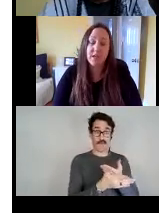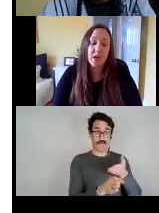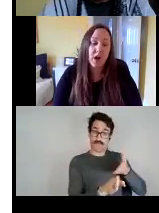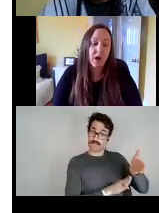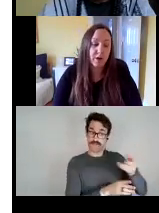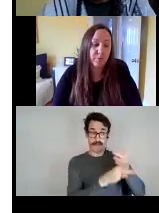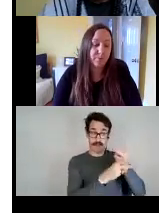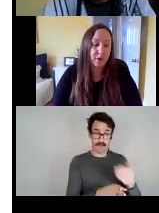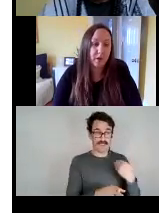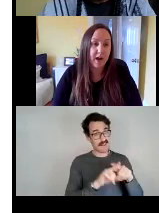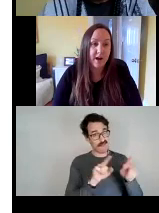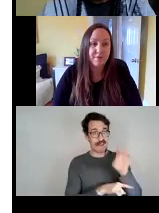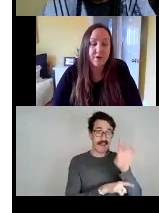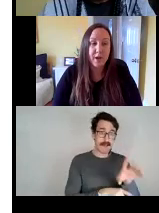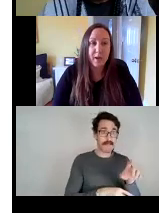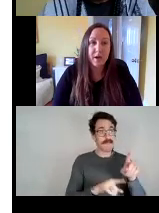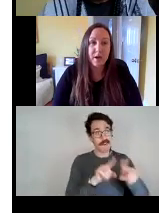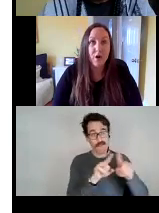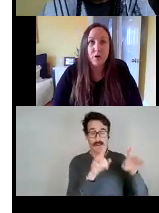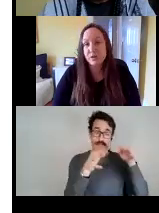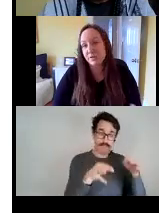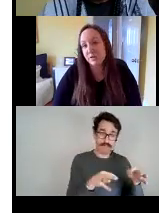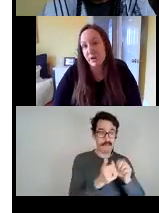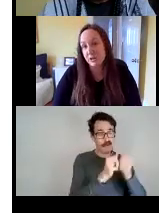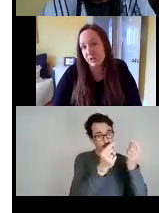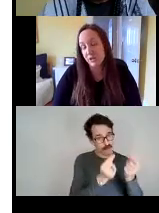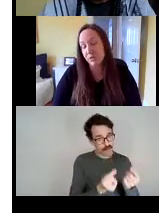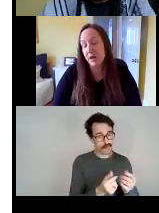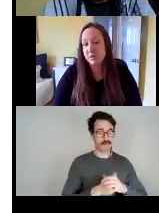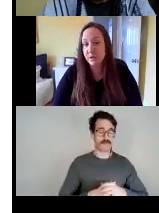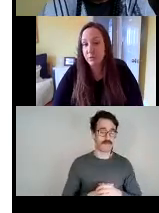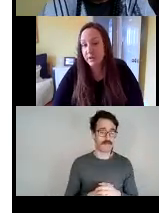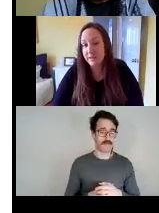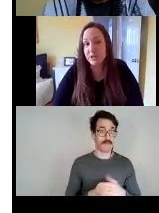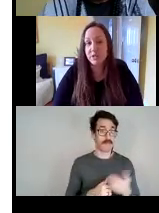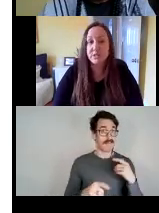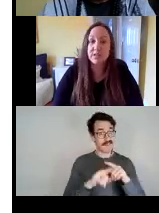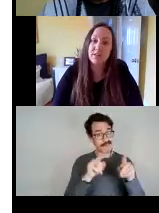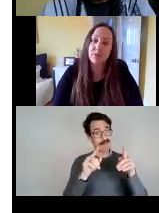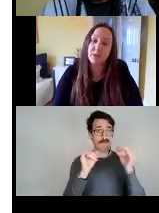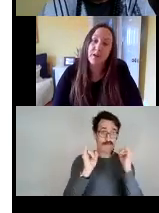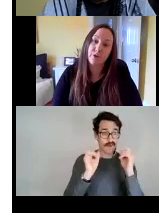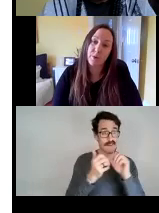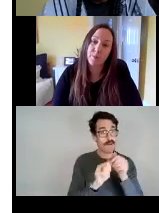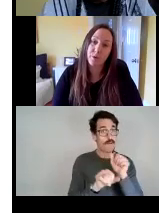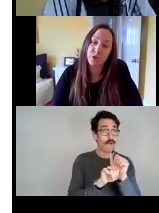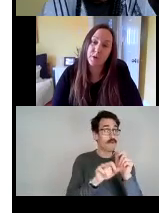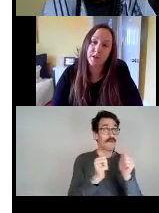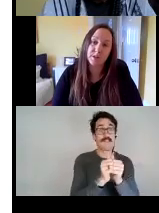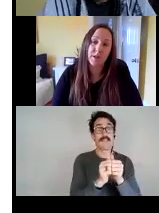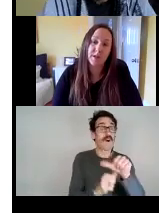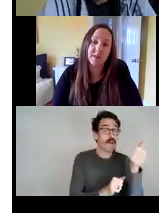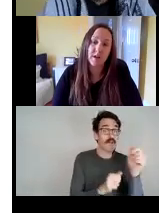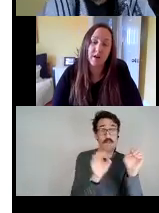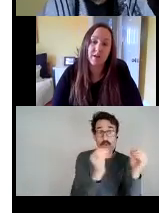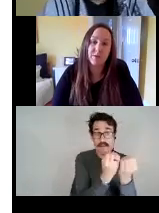sheets. We have all sorts of direction to outside organizations and the work that other people are doing,